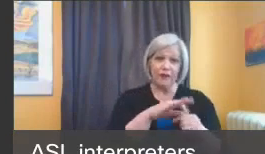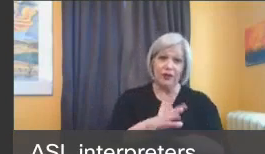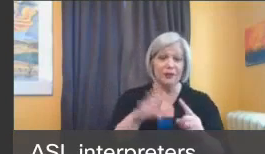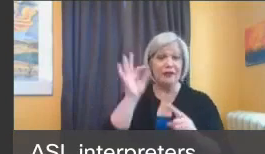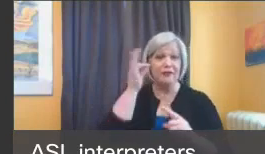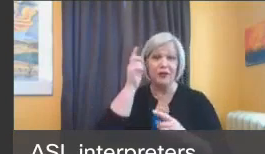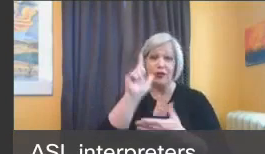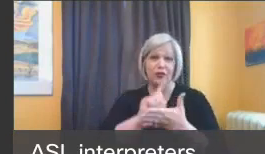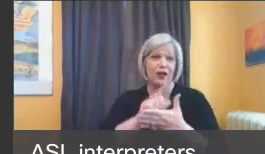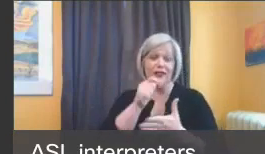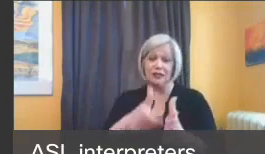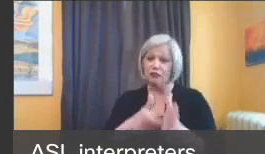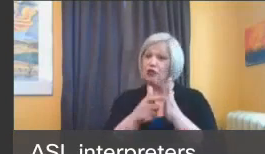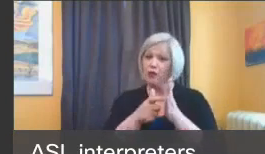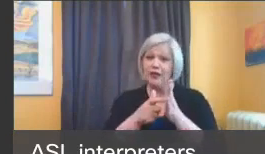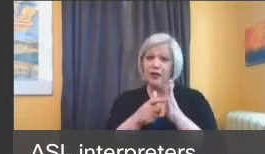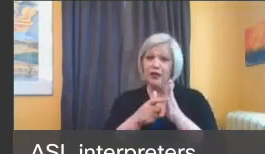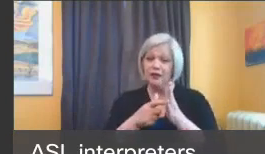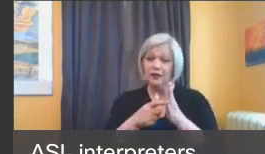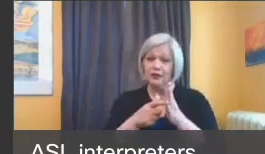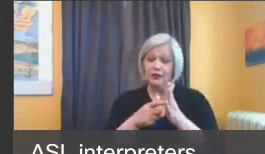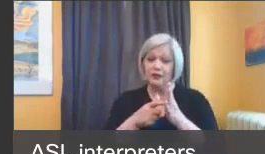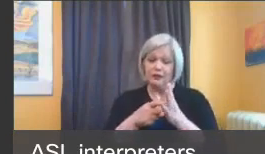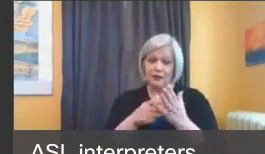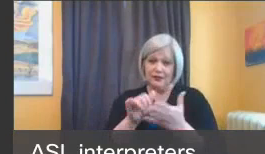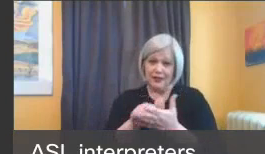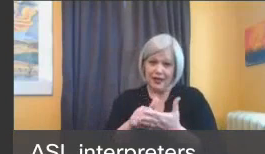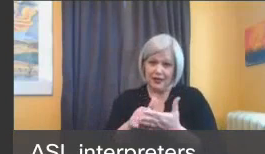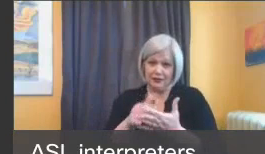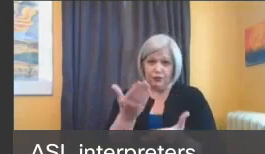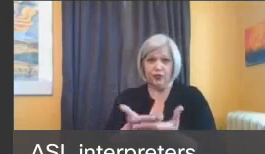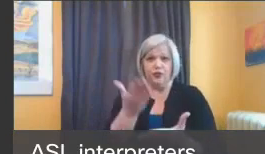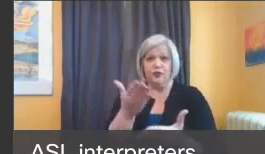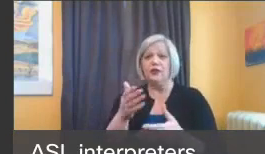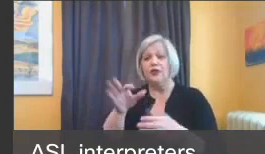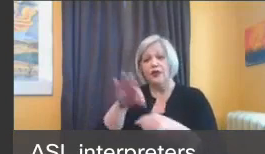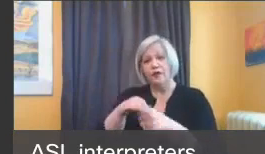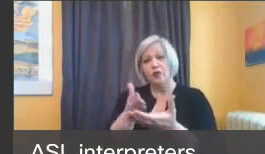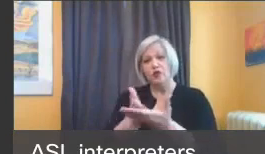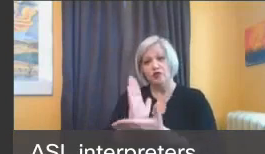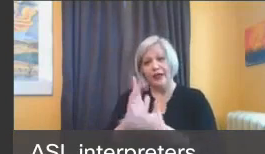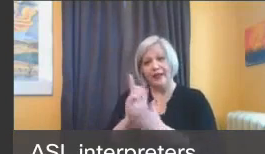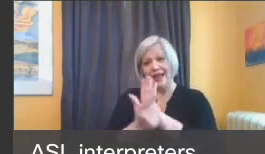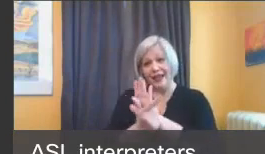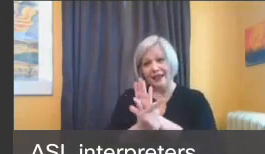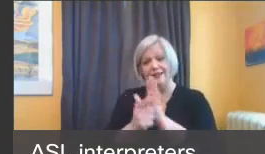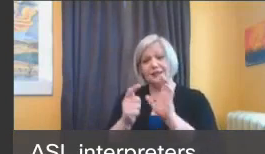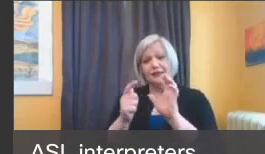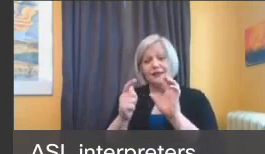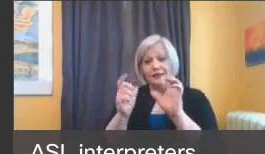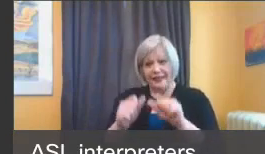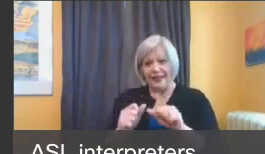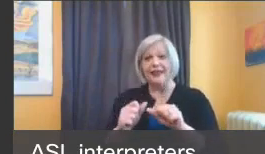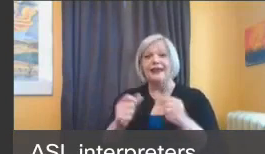law doesn't require that showing be made necessarily. So the Voting Rights Act can be violated if the state imposes a law that